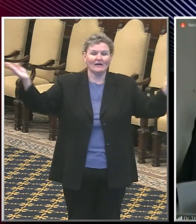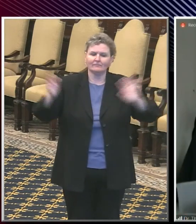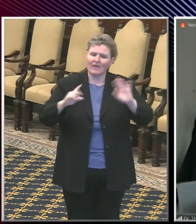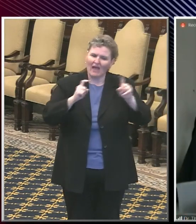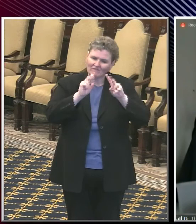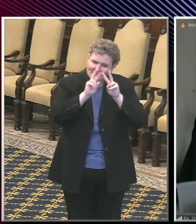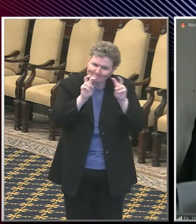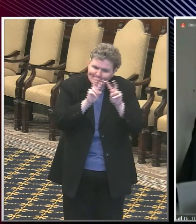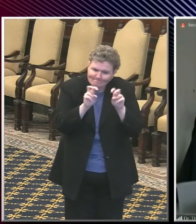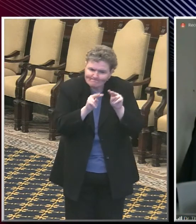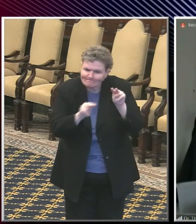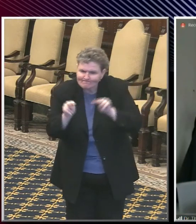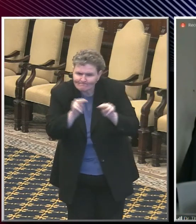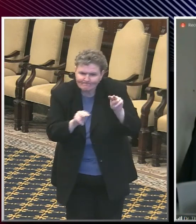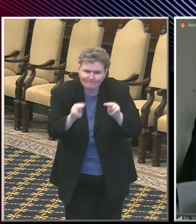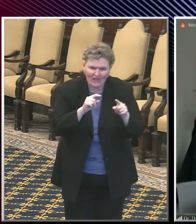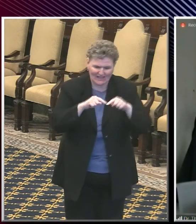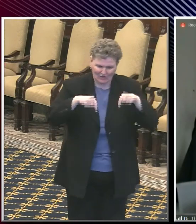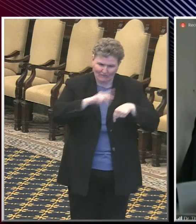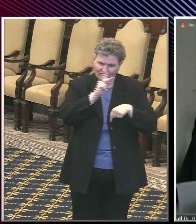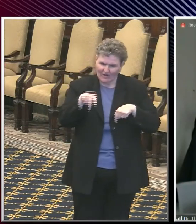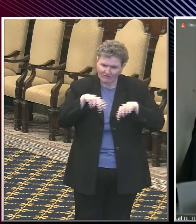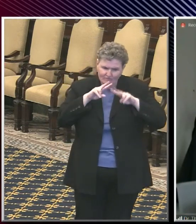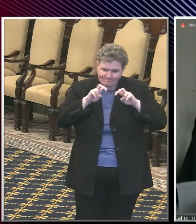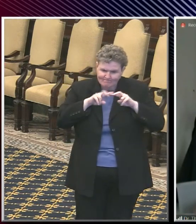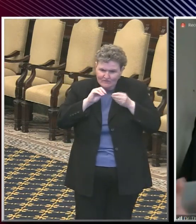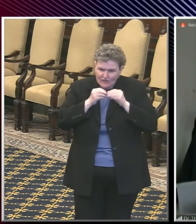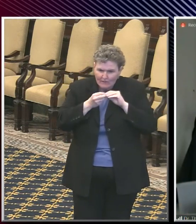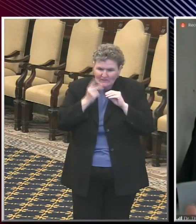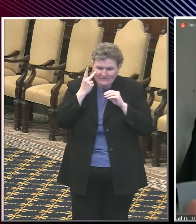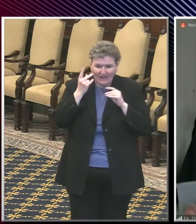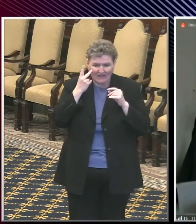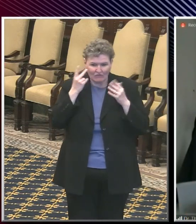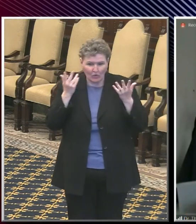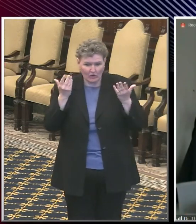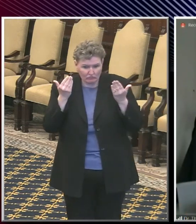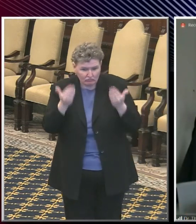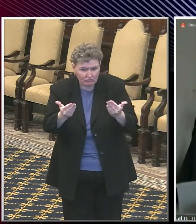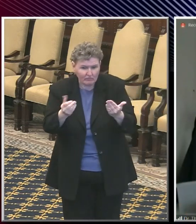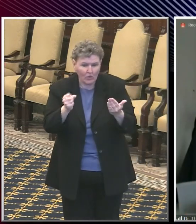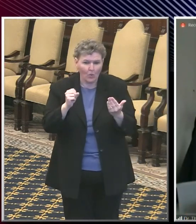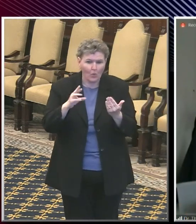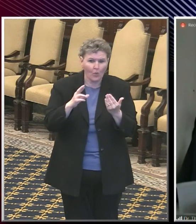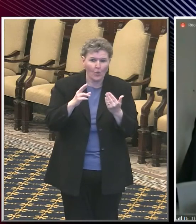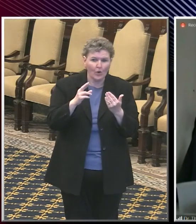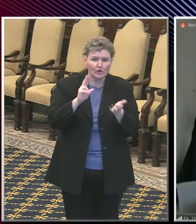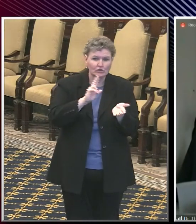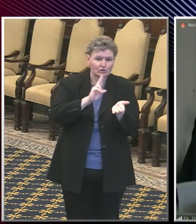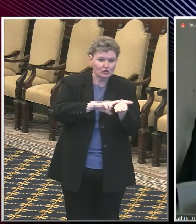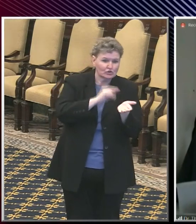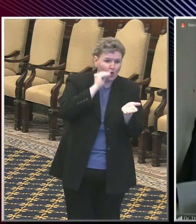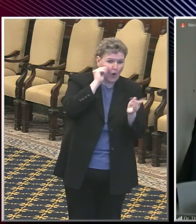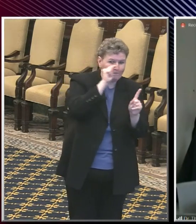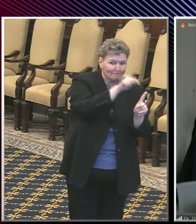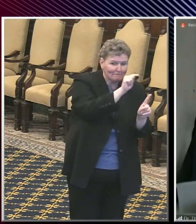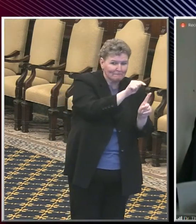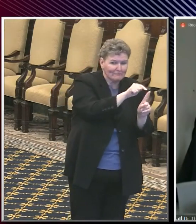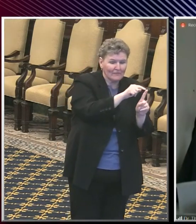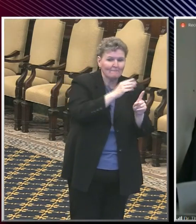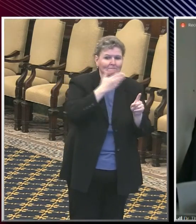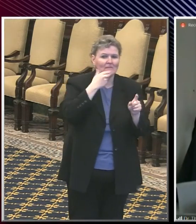safe to open? I've tried to explain as best I could, and I think that I'm even getting it incorrect. So if we